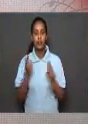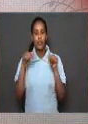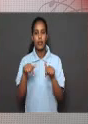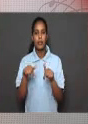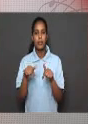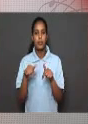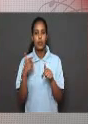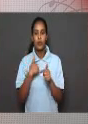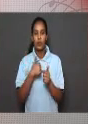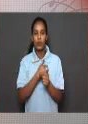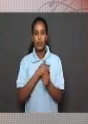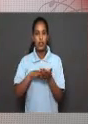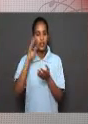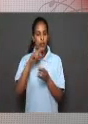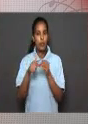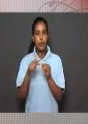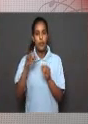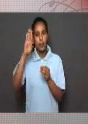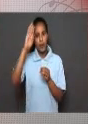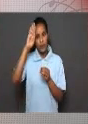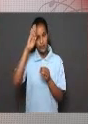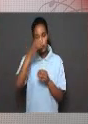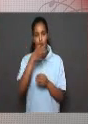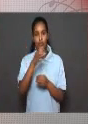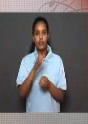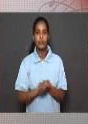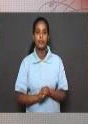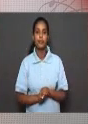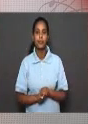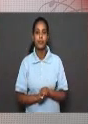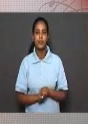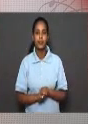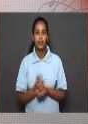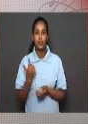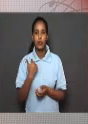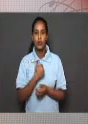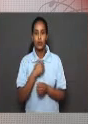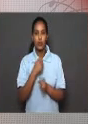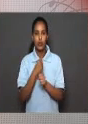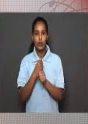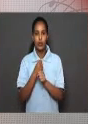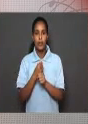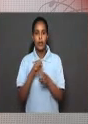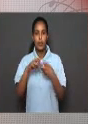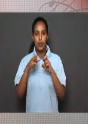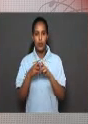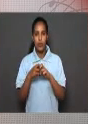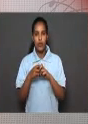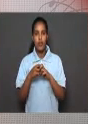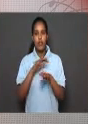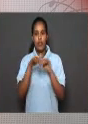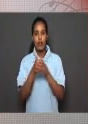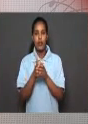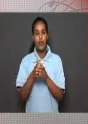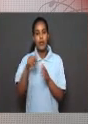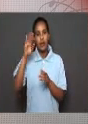Today, we learned about buffer solutions. We worked through a problem involving the